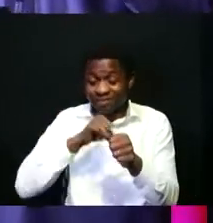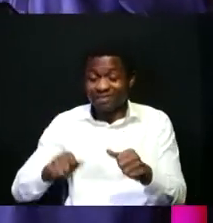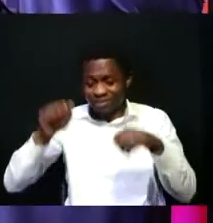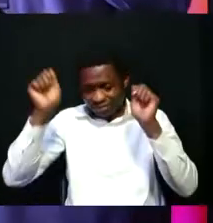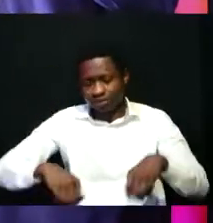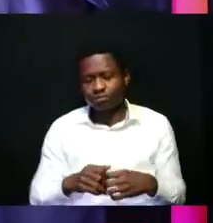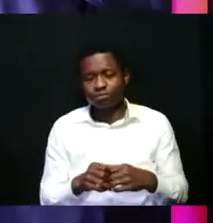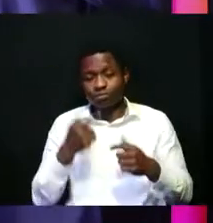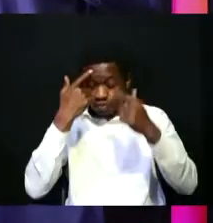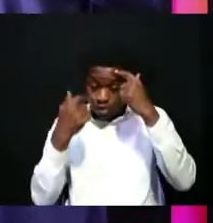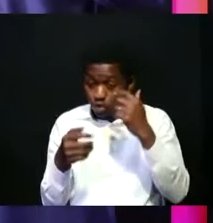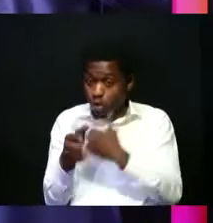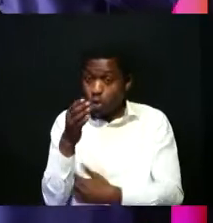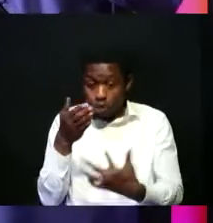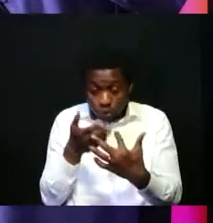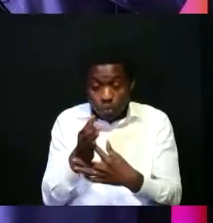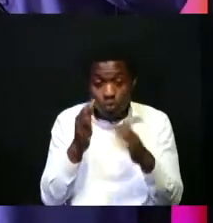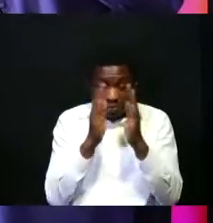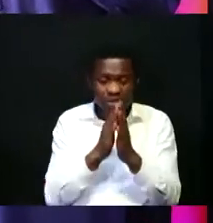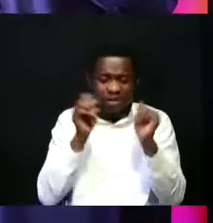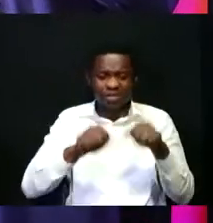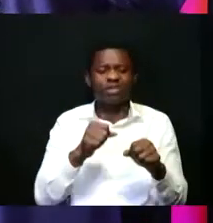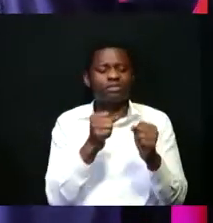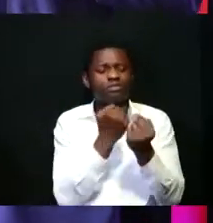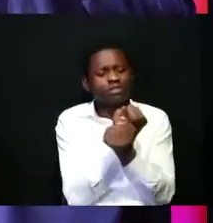God through prayer can save our